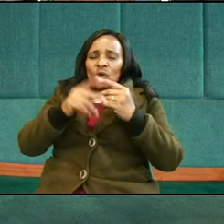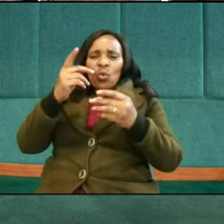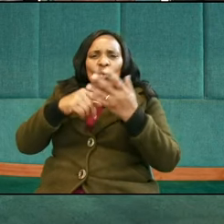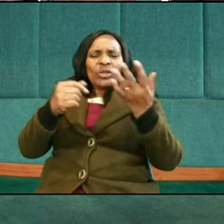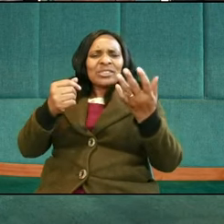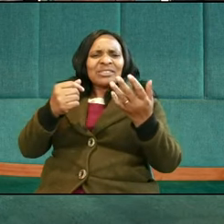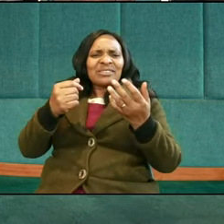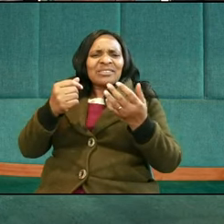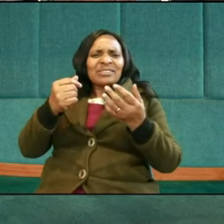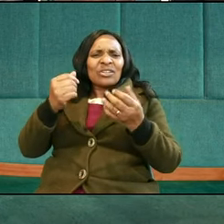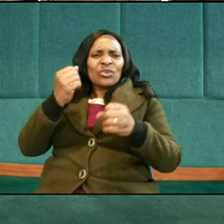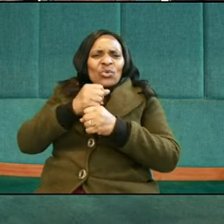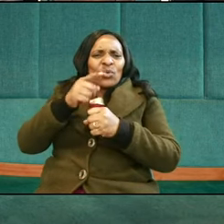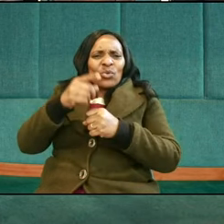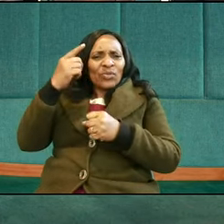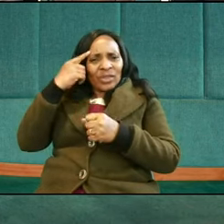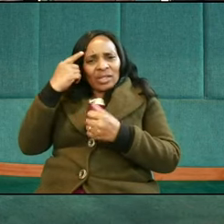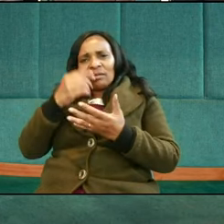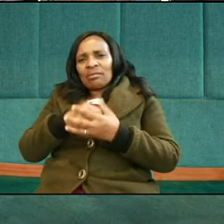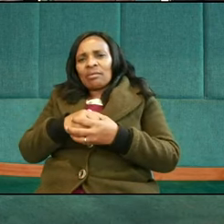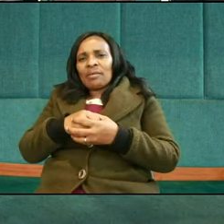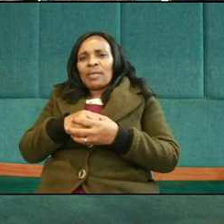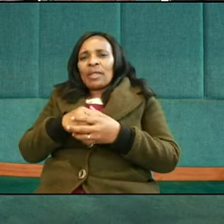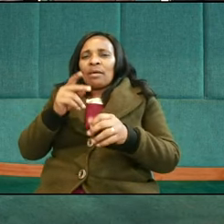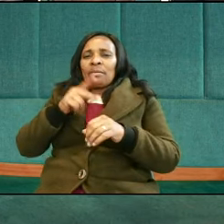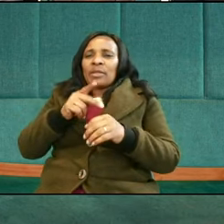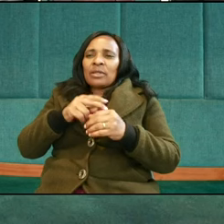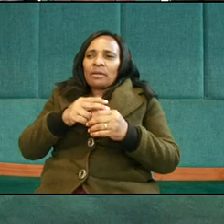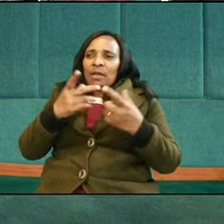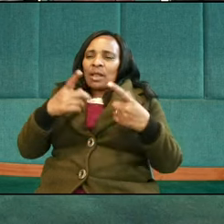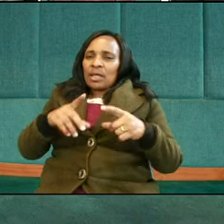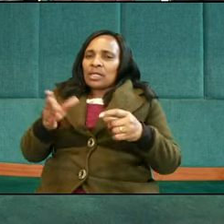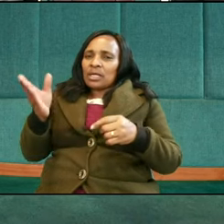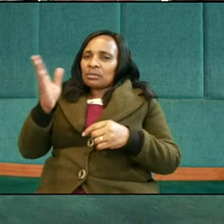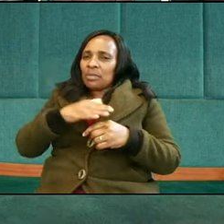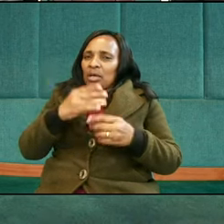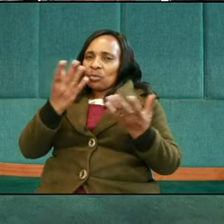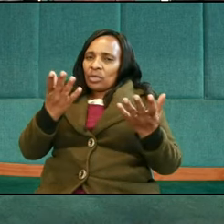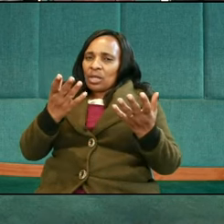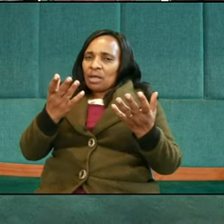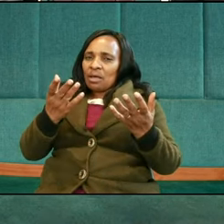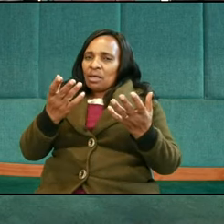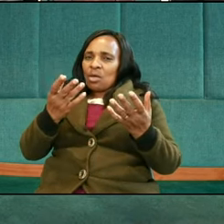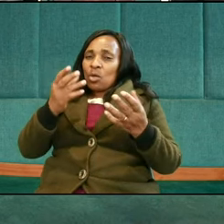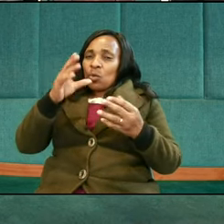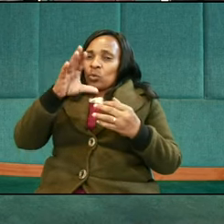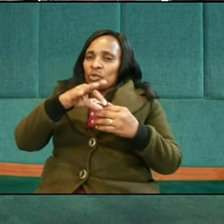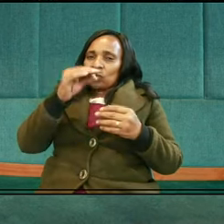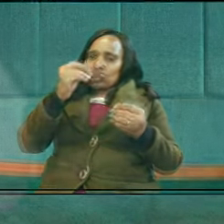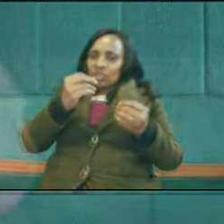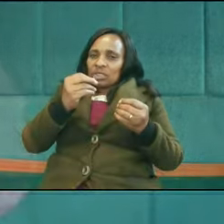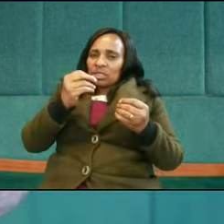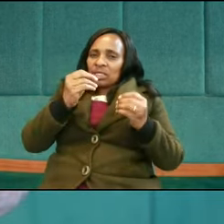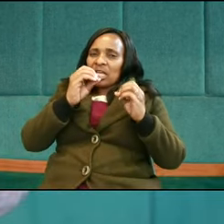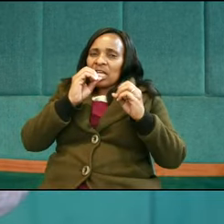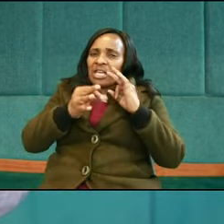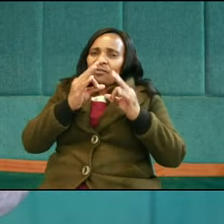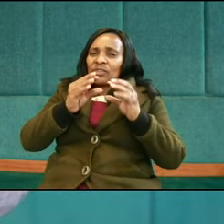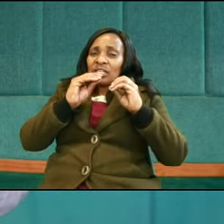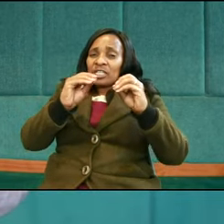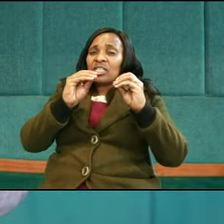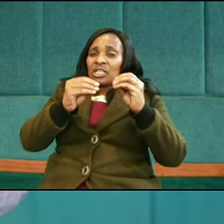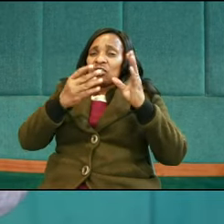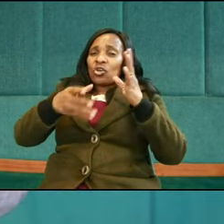tick? What do you think, Peter? Okay, this take us back to the flashlight. And it says, if the teachings of